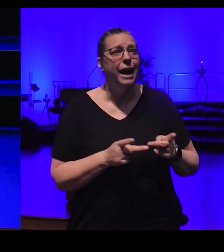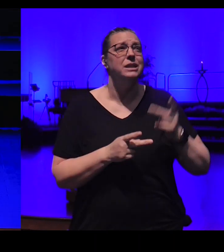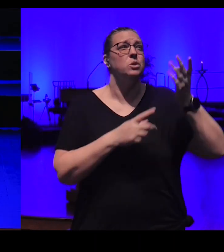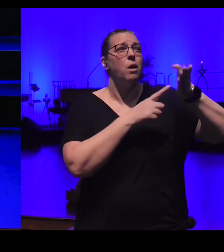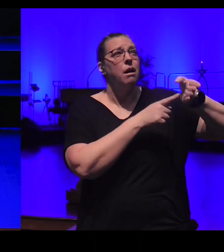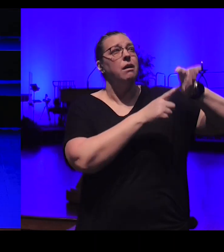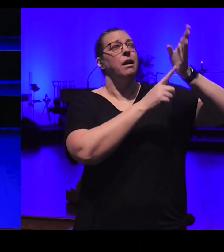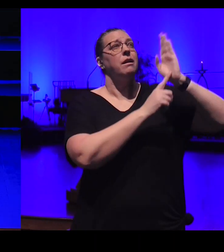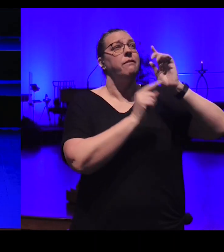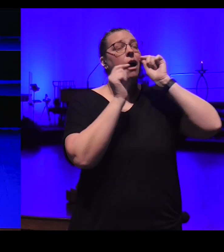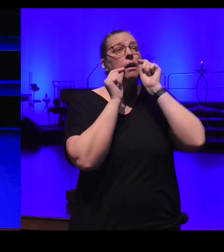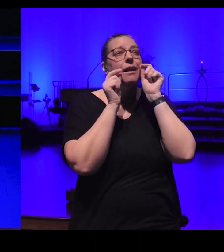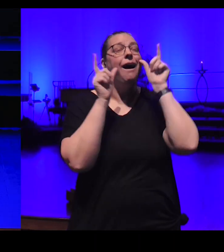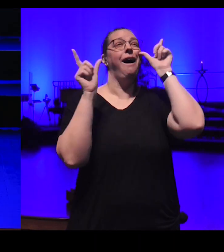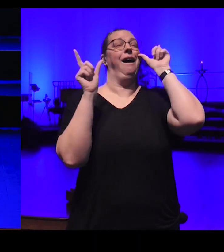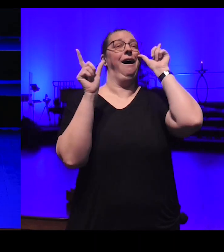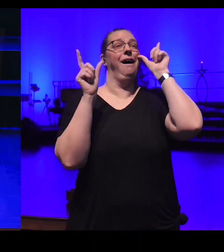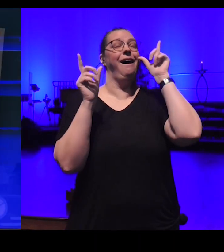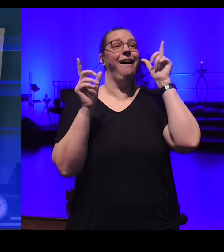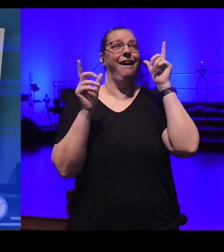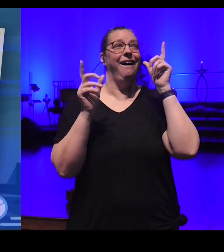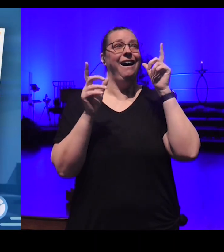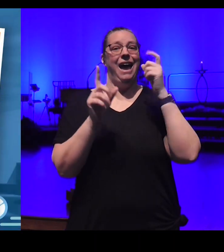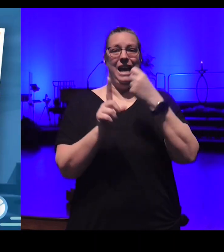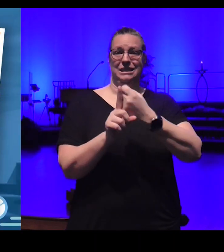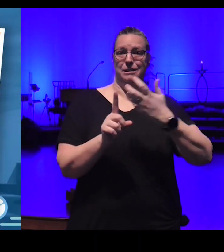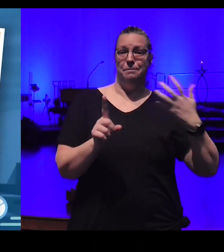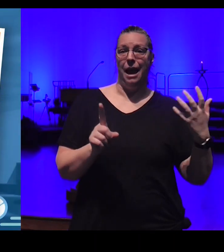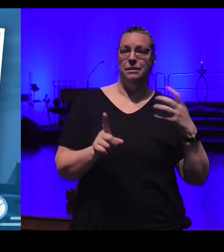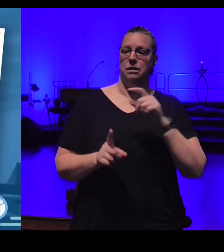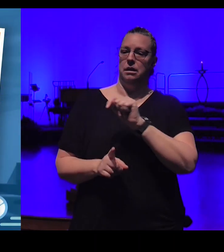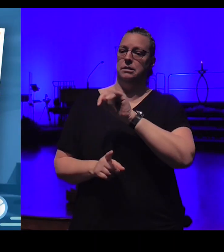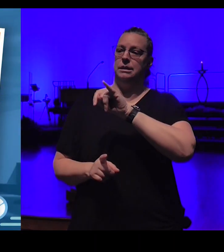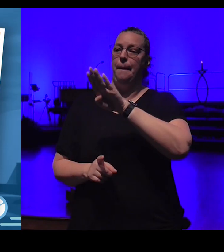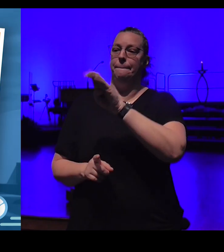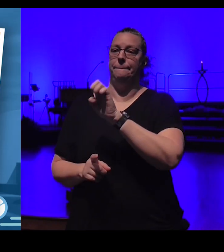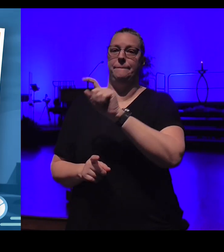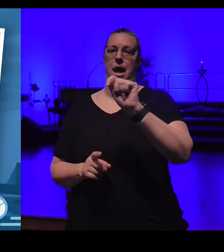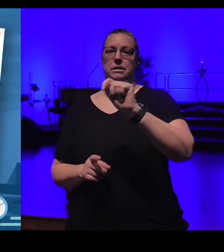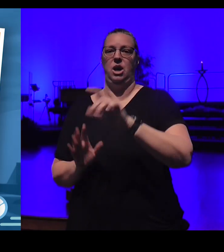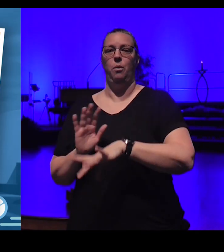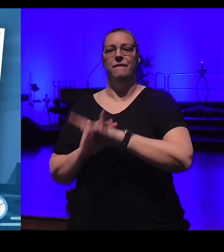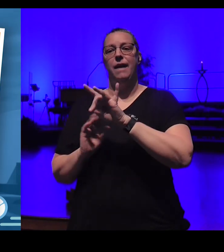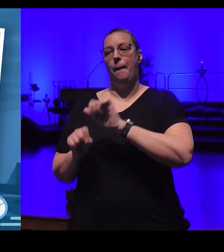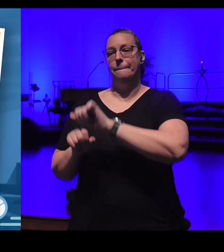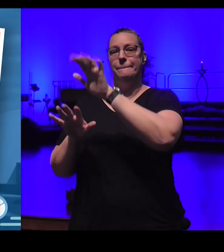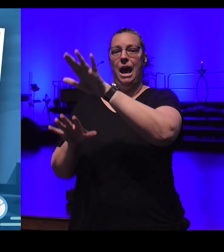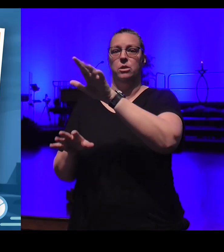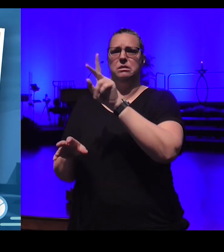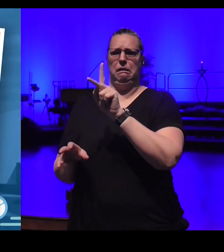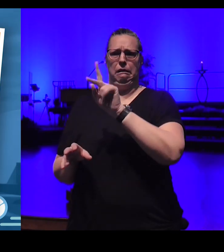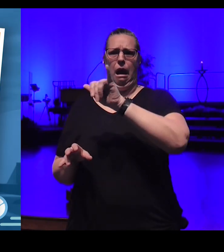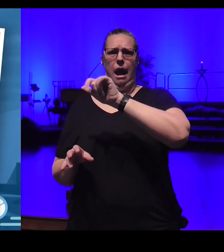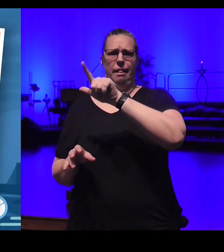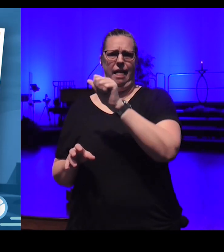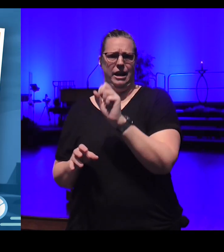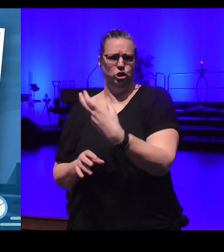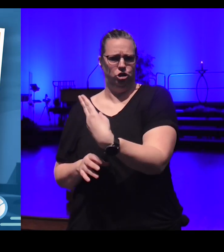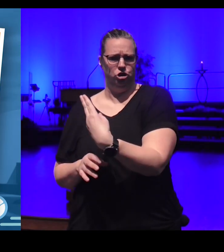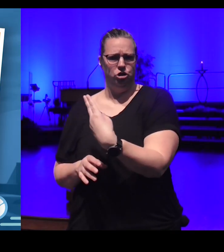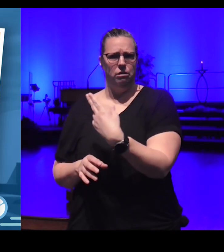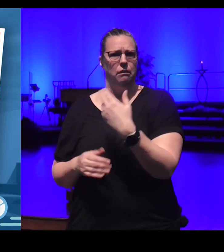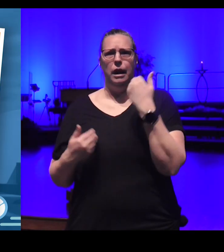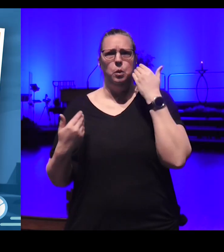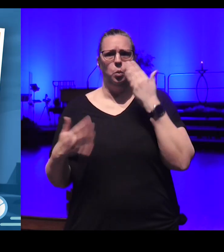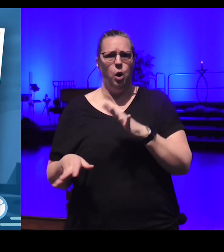and awakening can expand. In Tibet, we find Mount Kailash, which you'll see pictured there. To my knowledge,